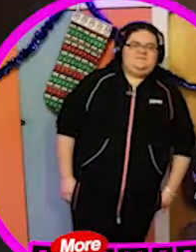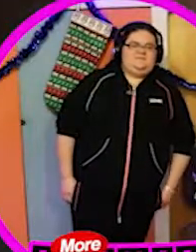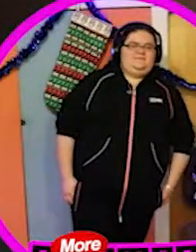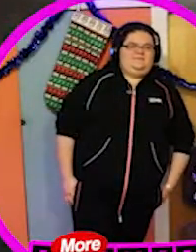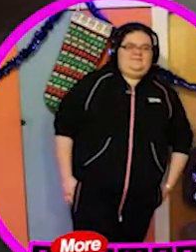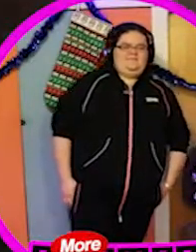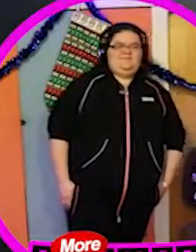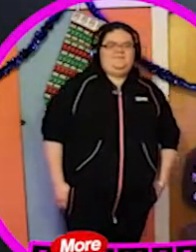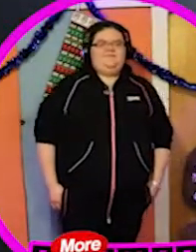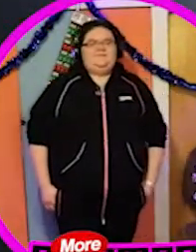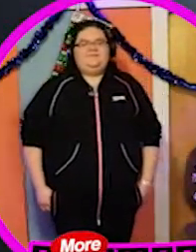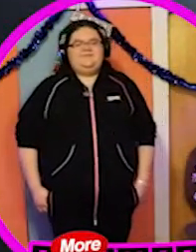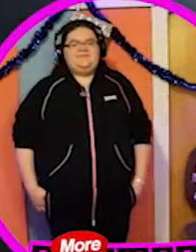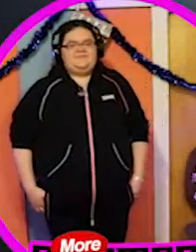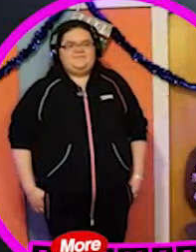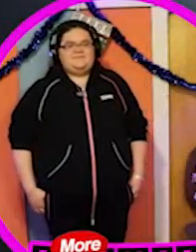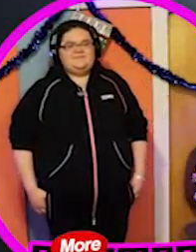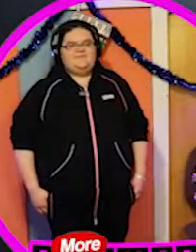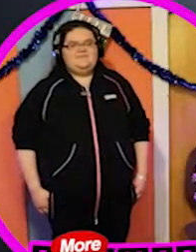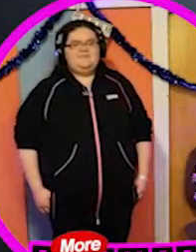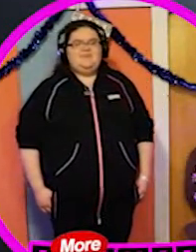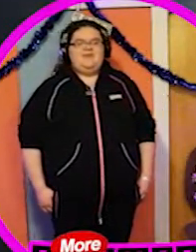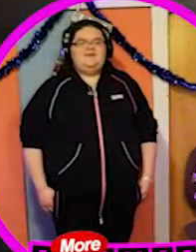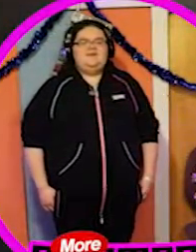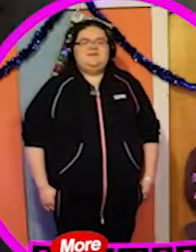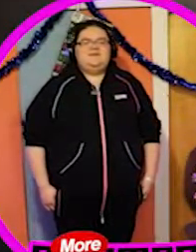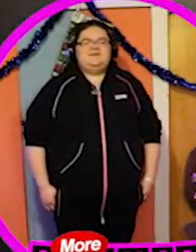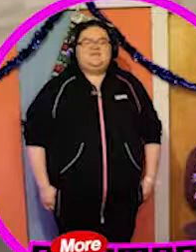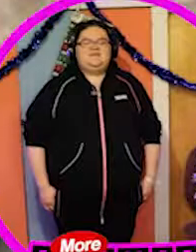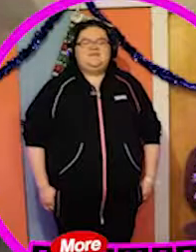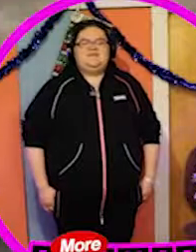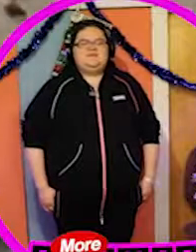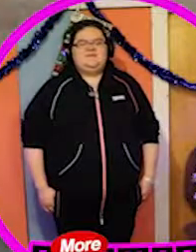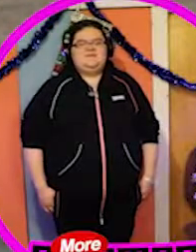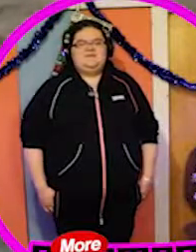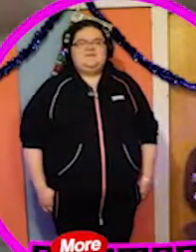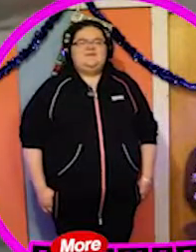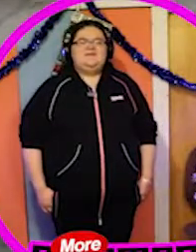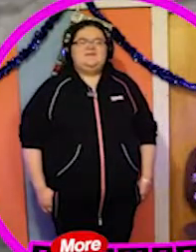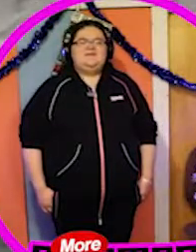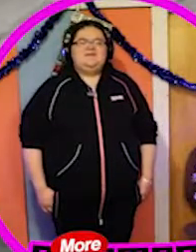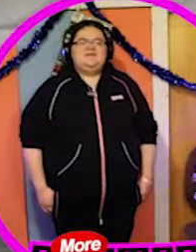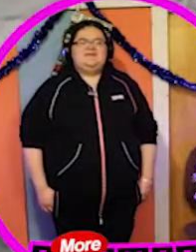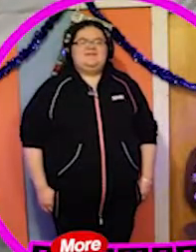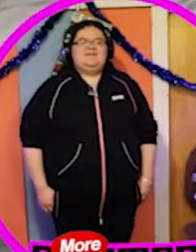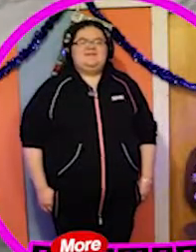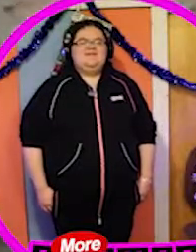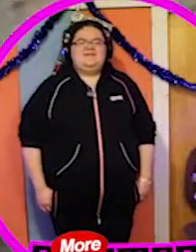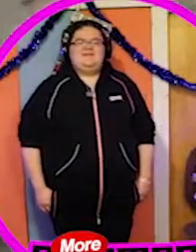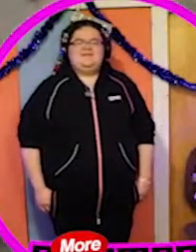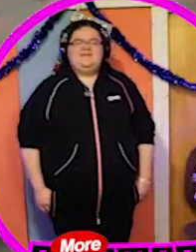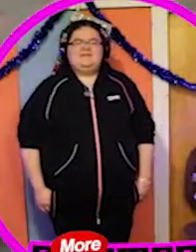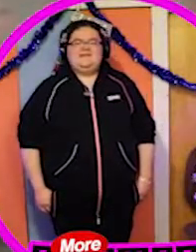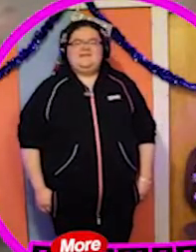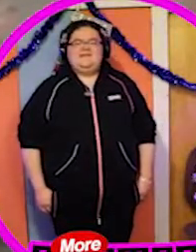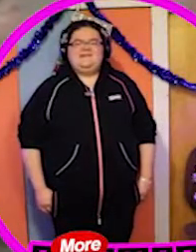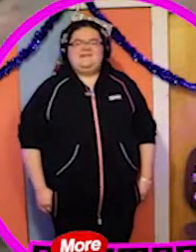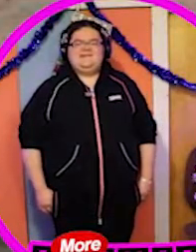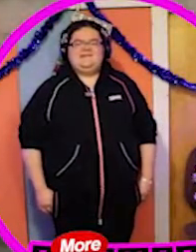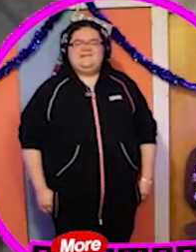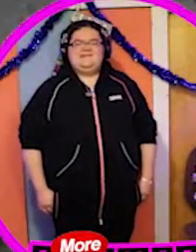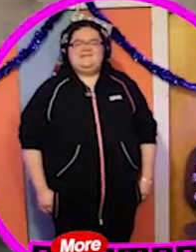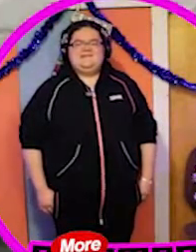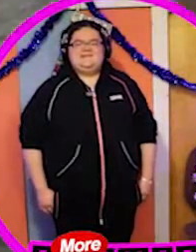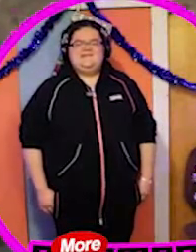dead. No bullets. Shoot people. I'm dead. Oh, fuck. Bro, he just can't put like